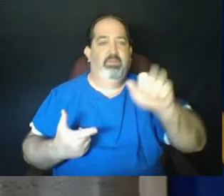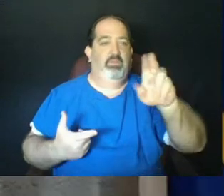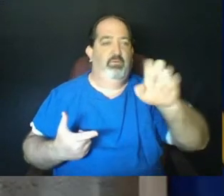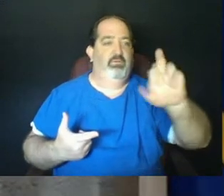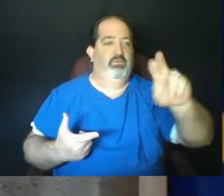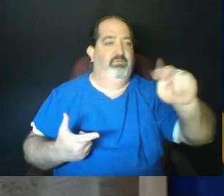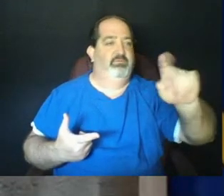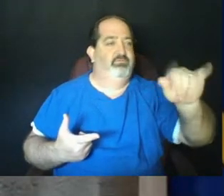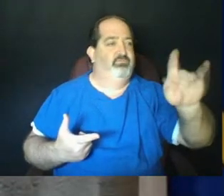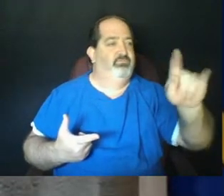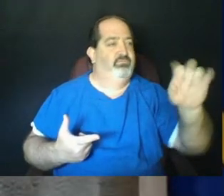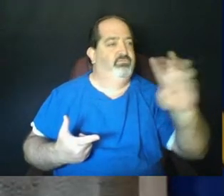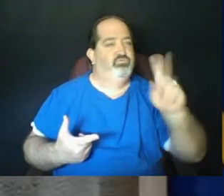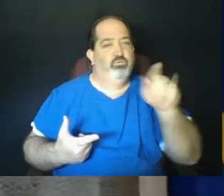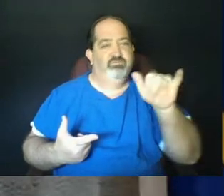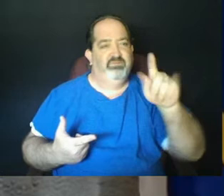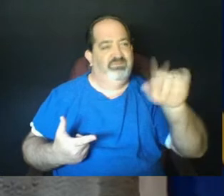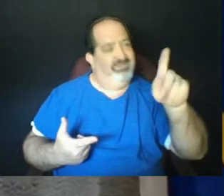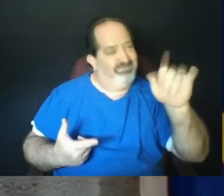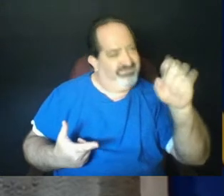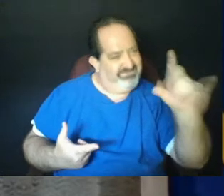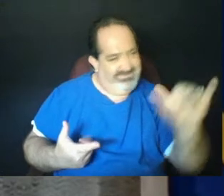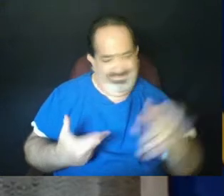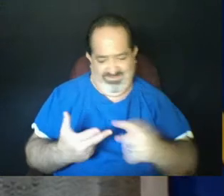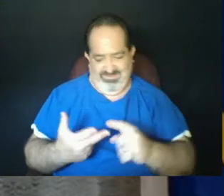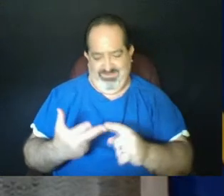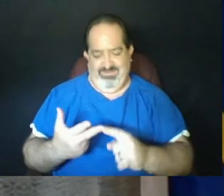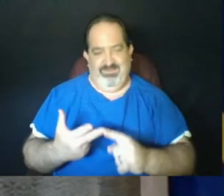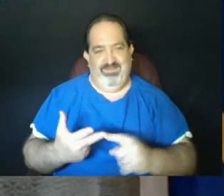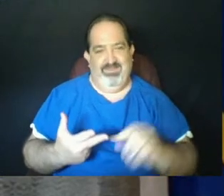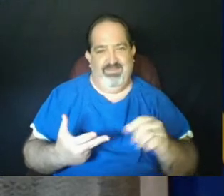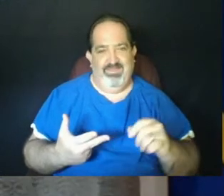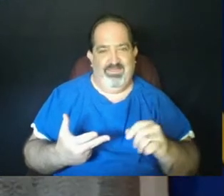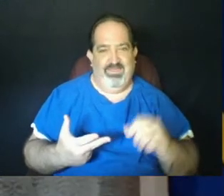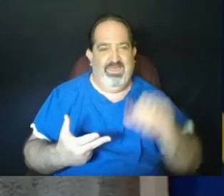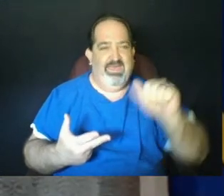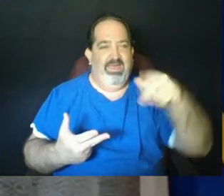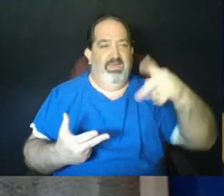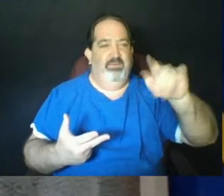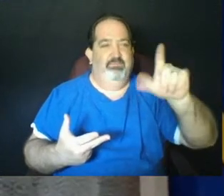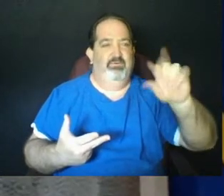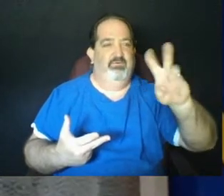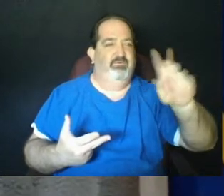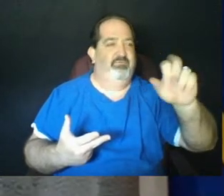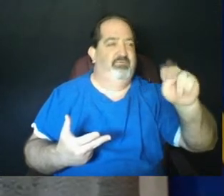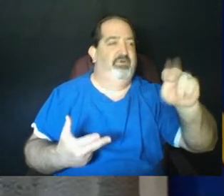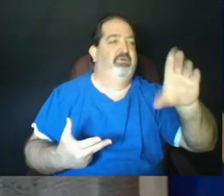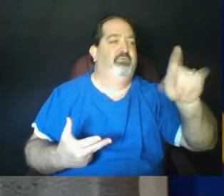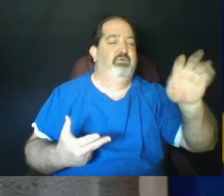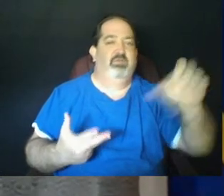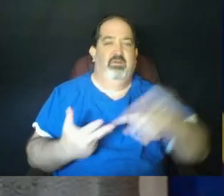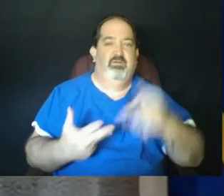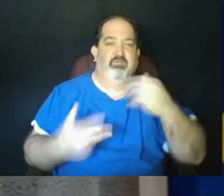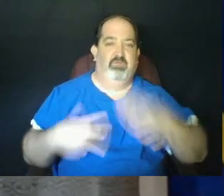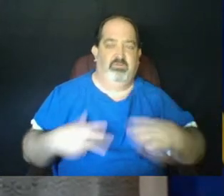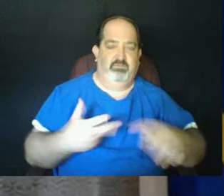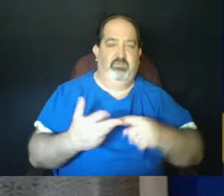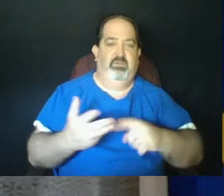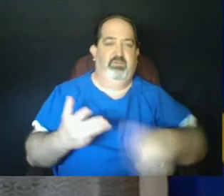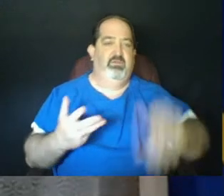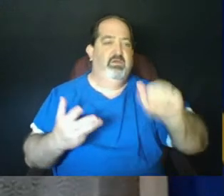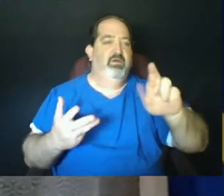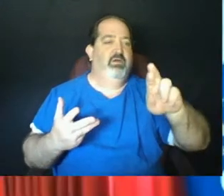som Schwarzenkatze for brewing, Apple von Falkenau for costuming, and Aria Kara